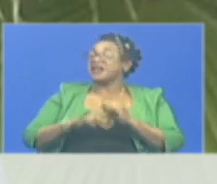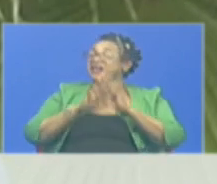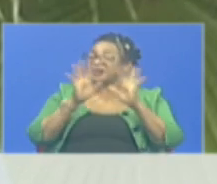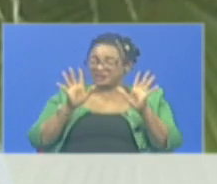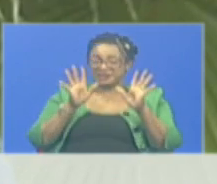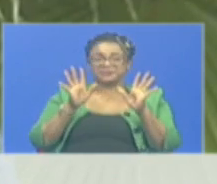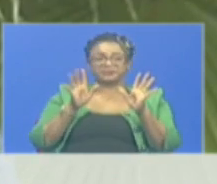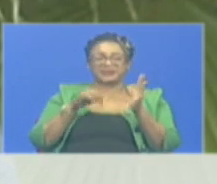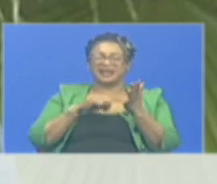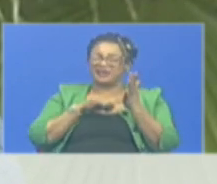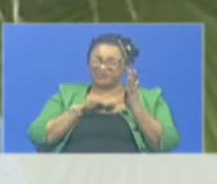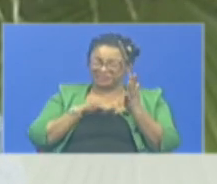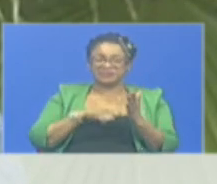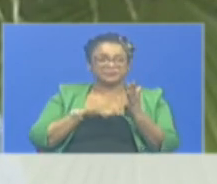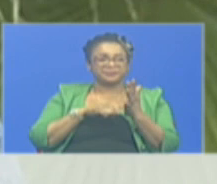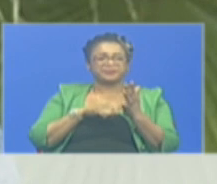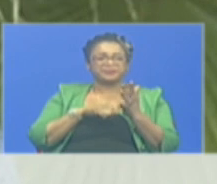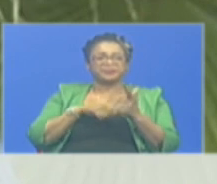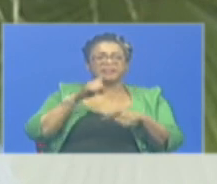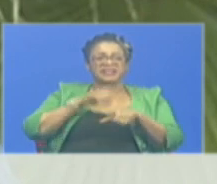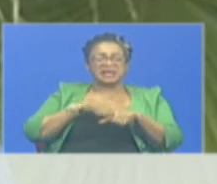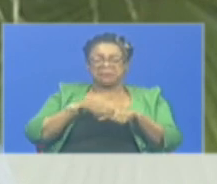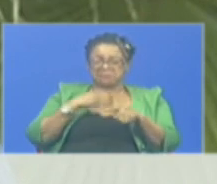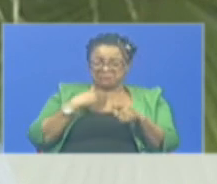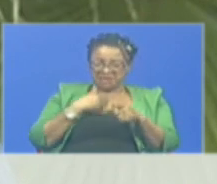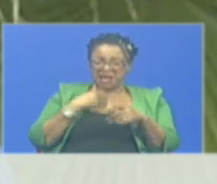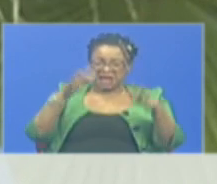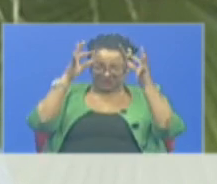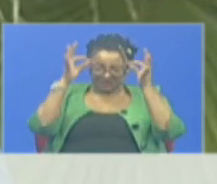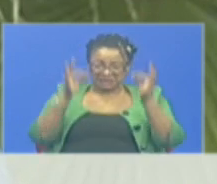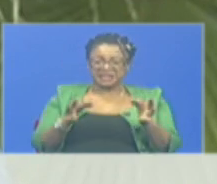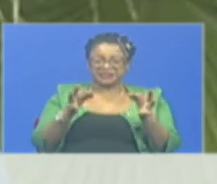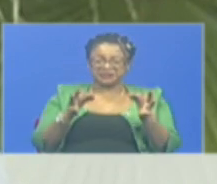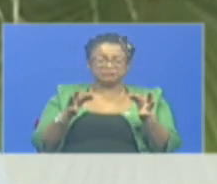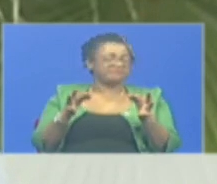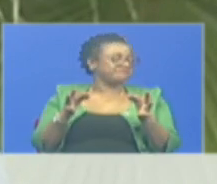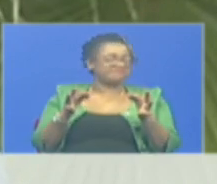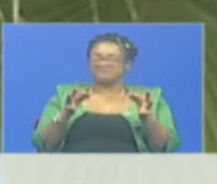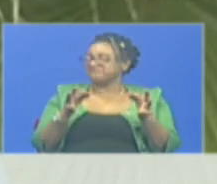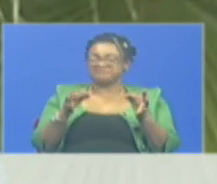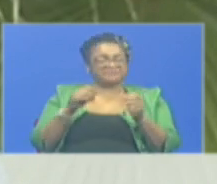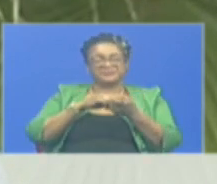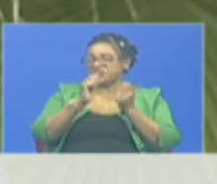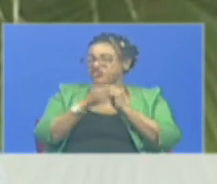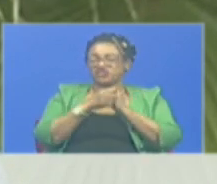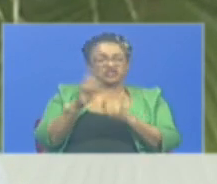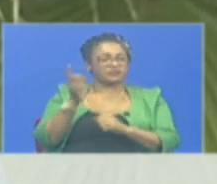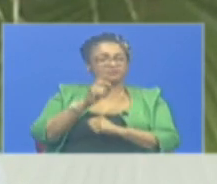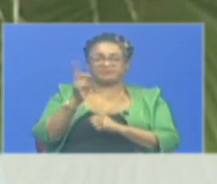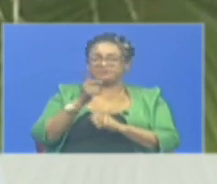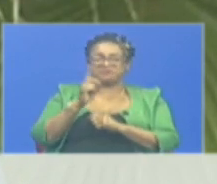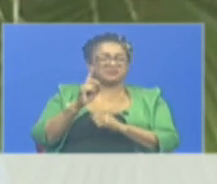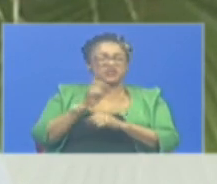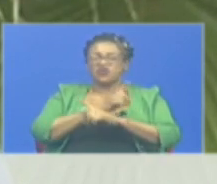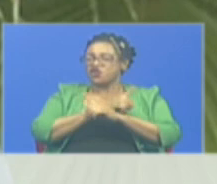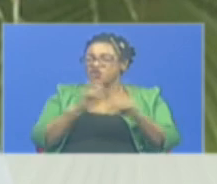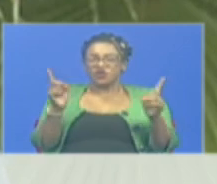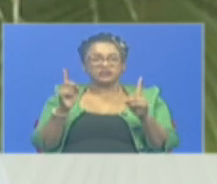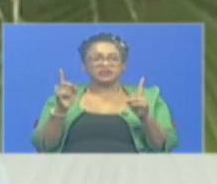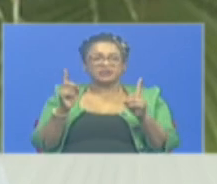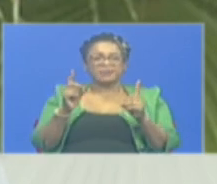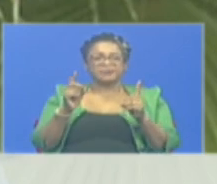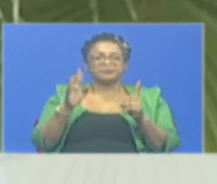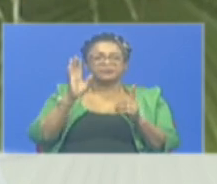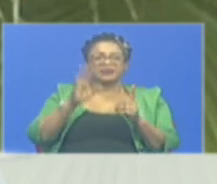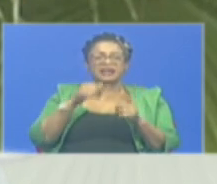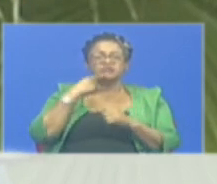emphatic that once I take a position, I cannot be swayed from that position, not by the threats to life that have